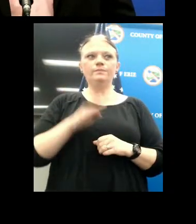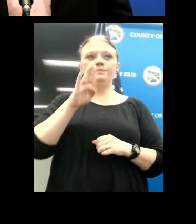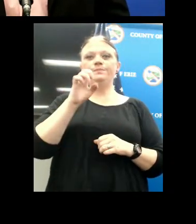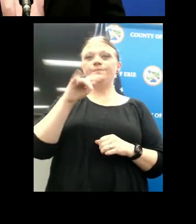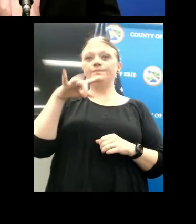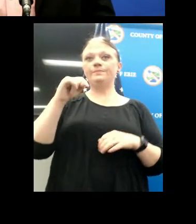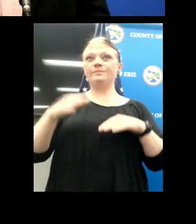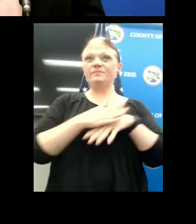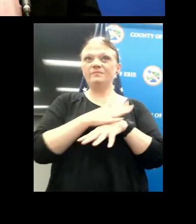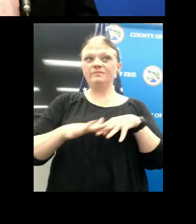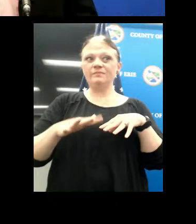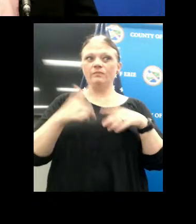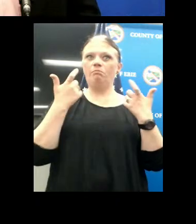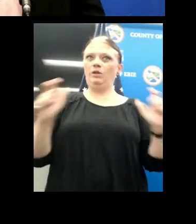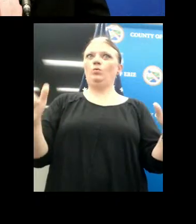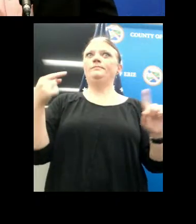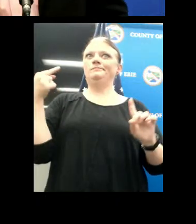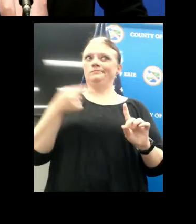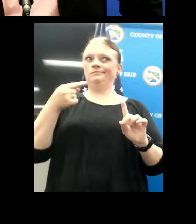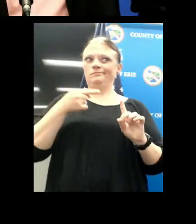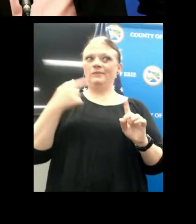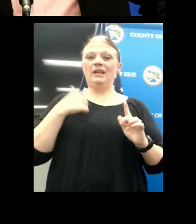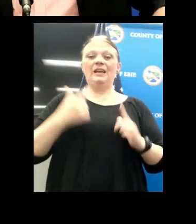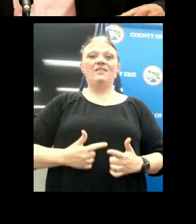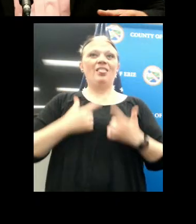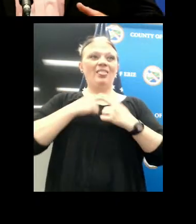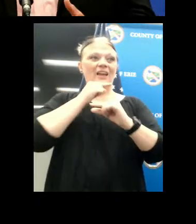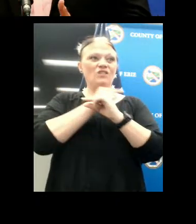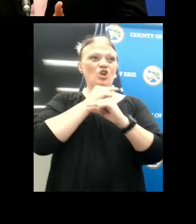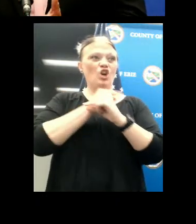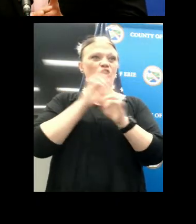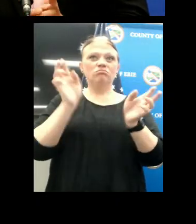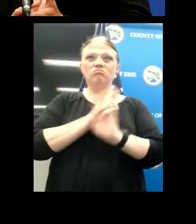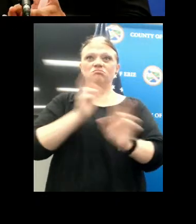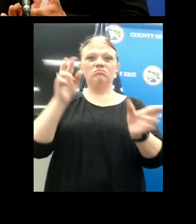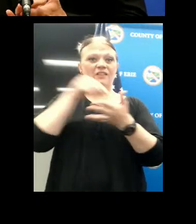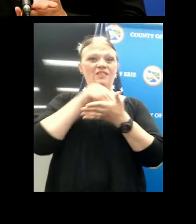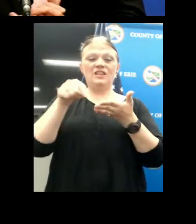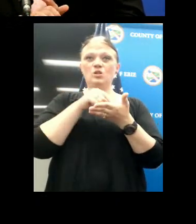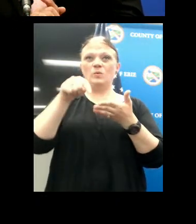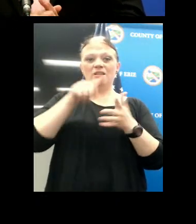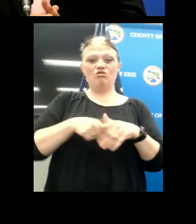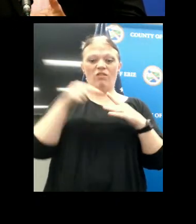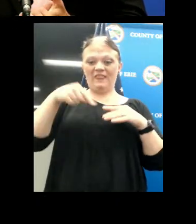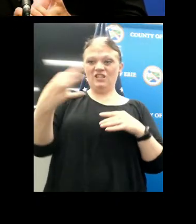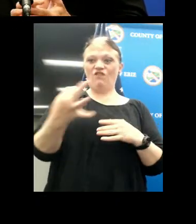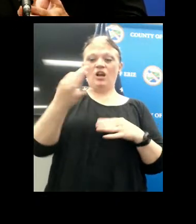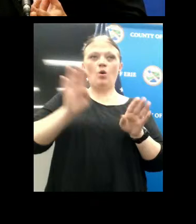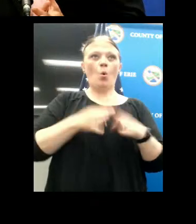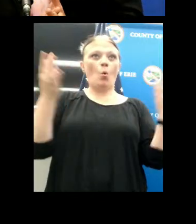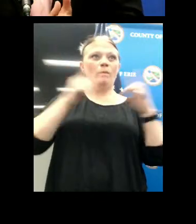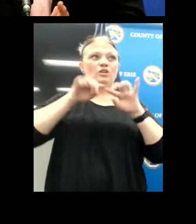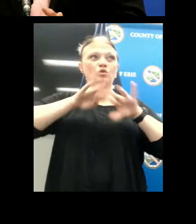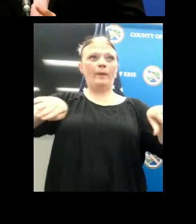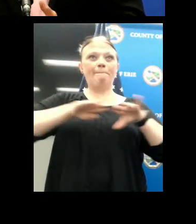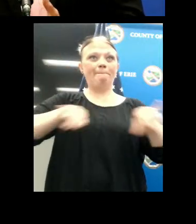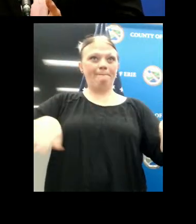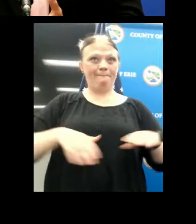Bennett Beach, this is a big one. We have our lifeguards aboard this week. This Friday, we will be open to